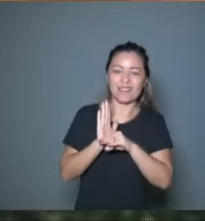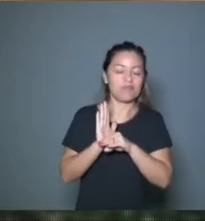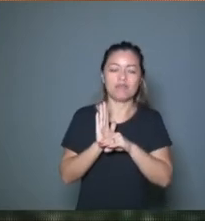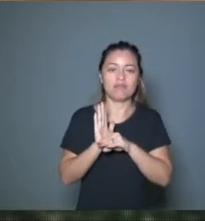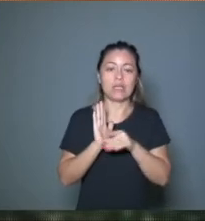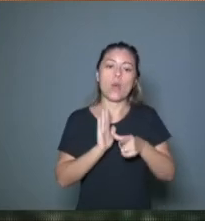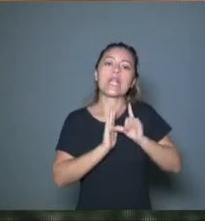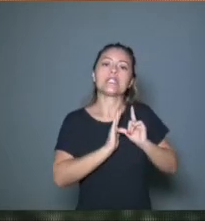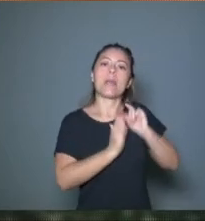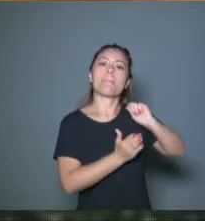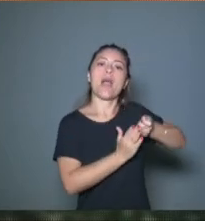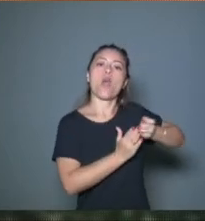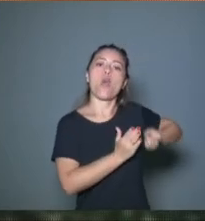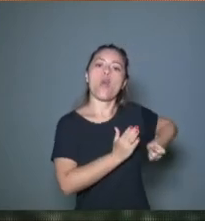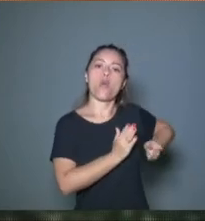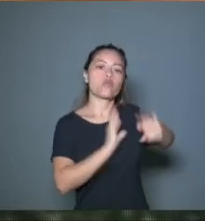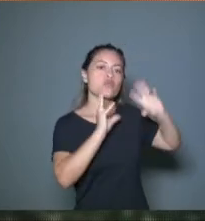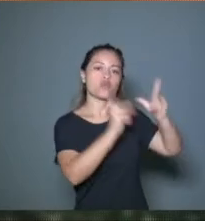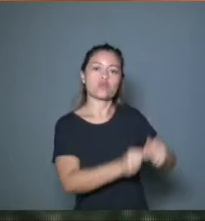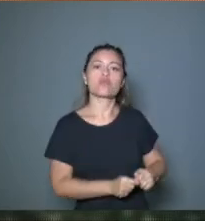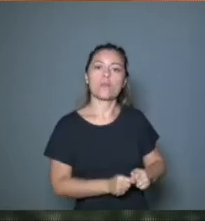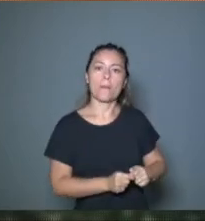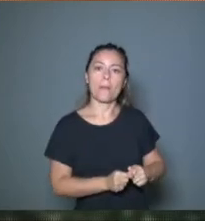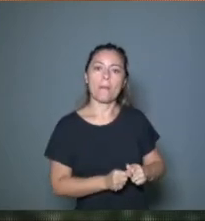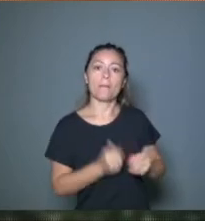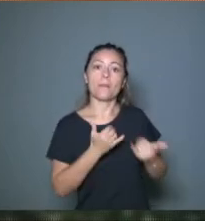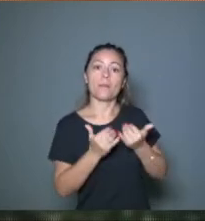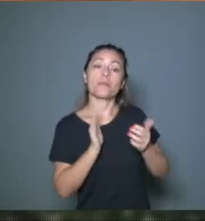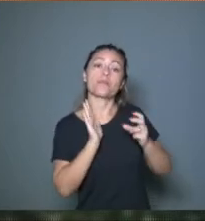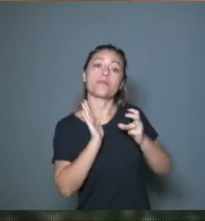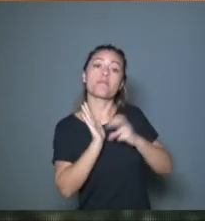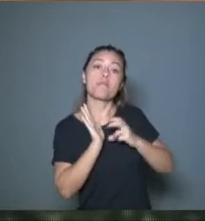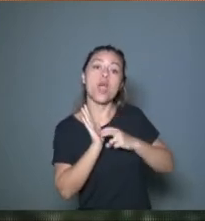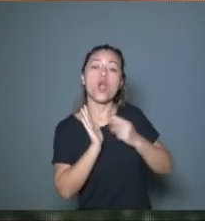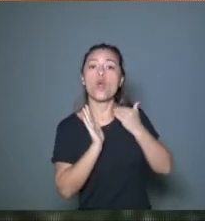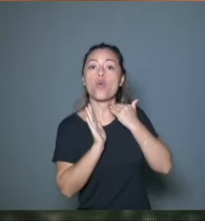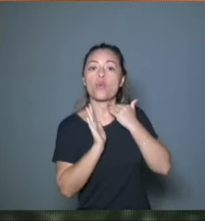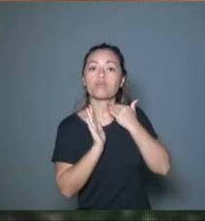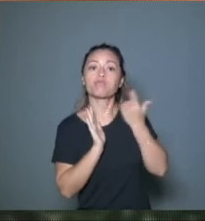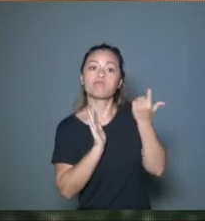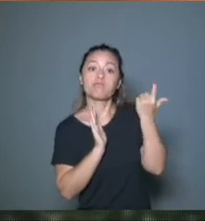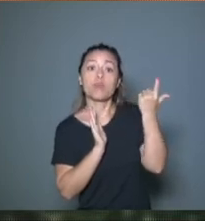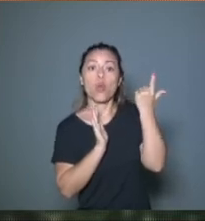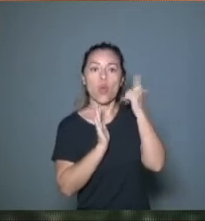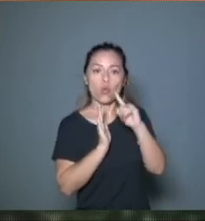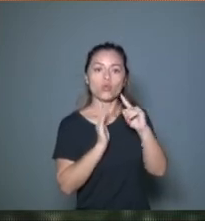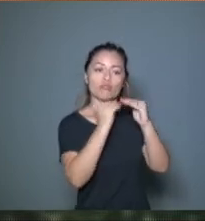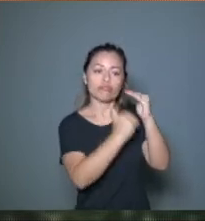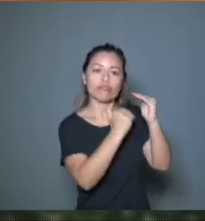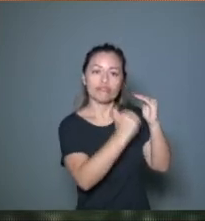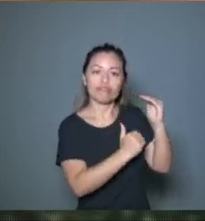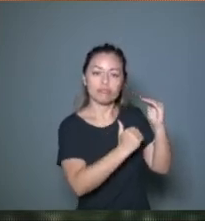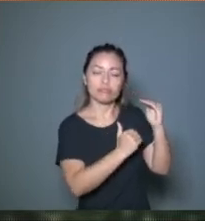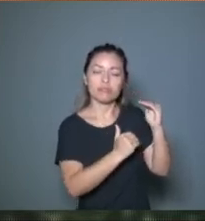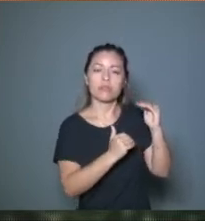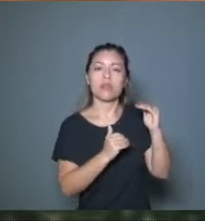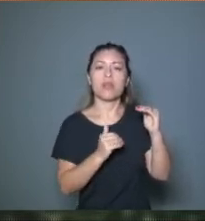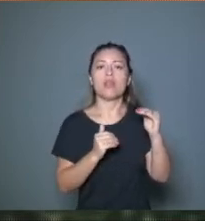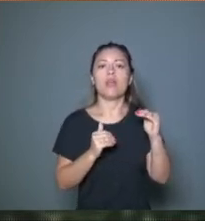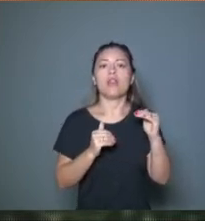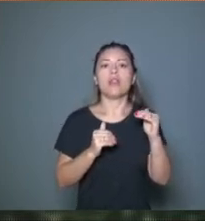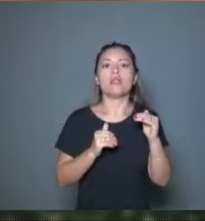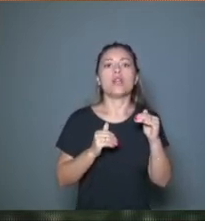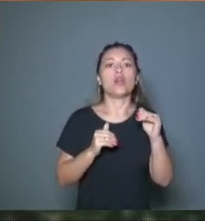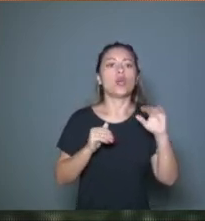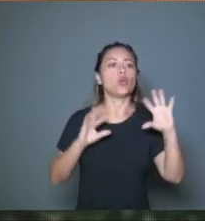would have problems with the indicators. So we did two things. First, we got in touch with the banks and we got a waiver